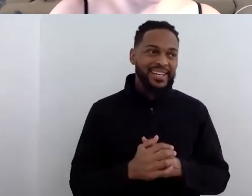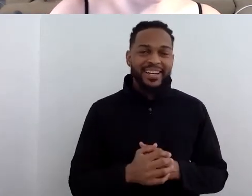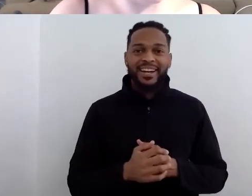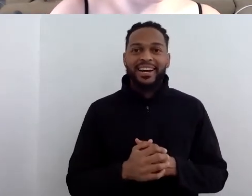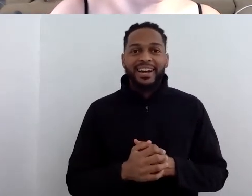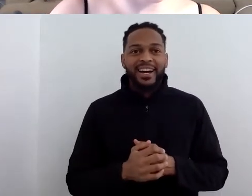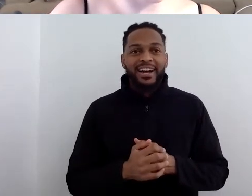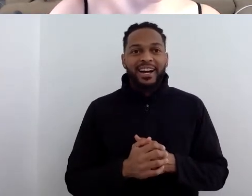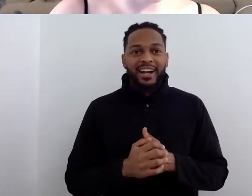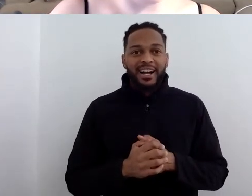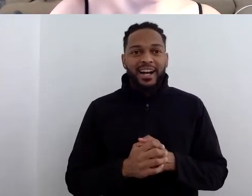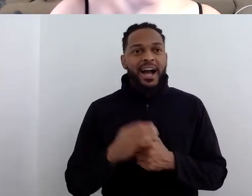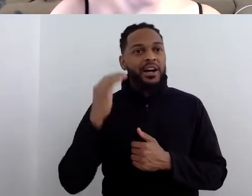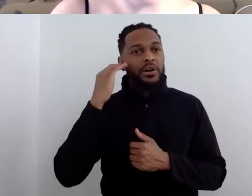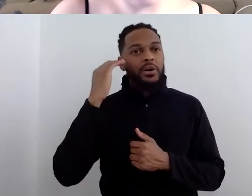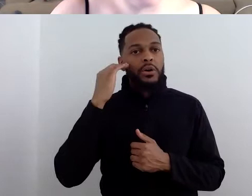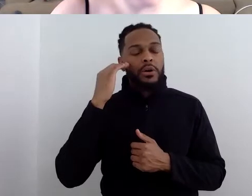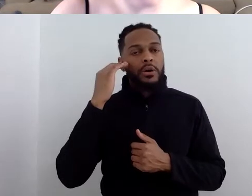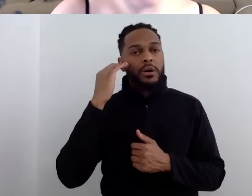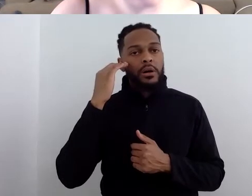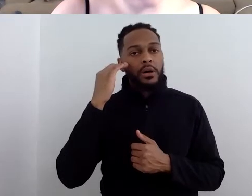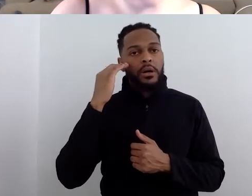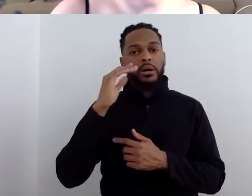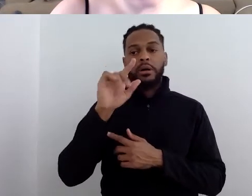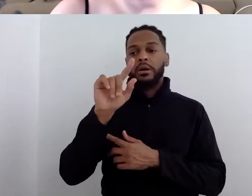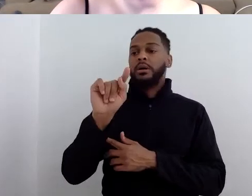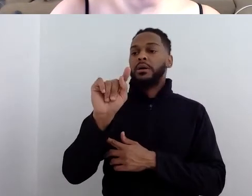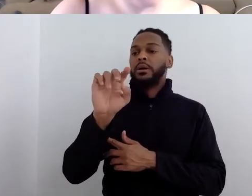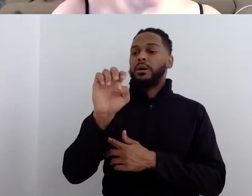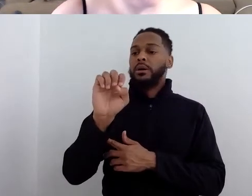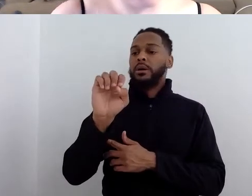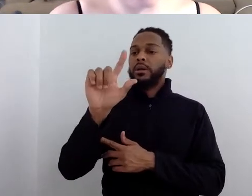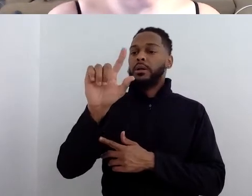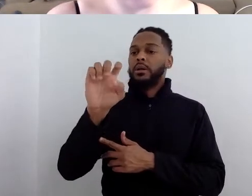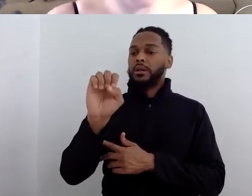that on the telehealth visits that I've had,